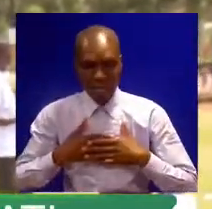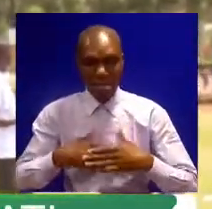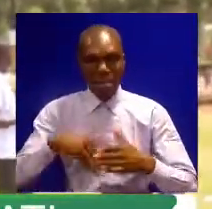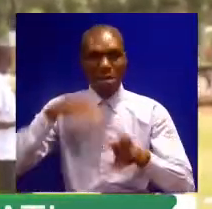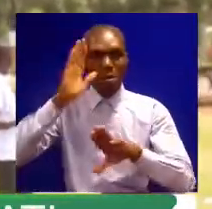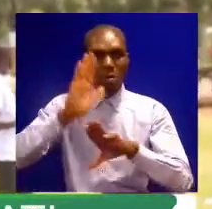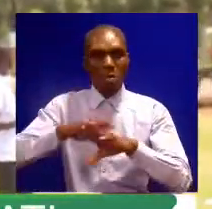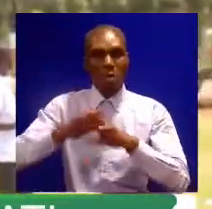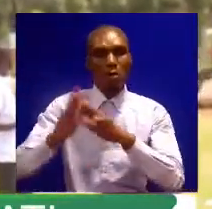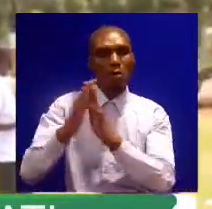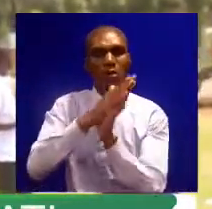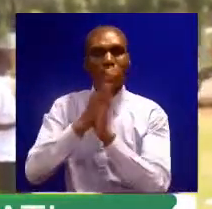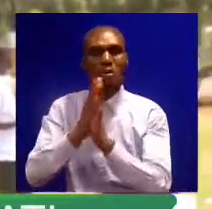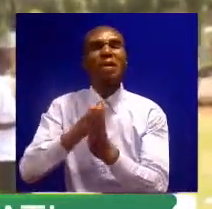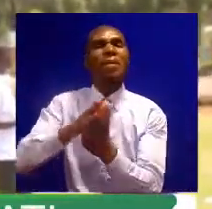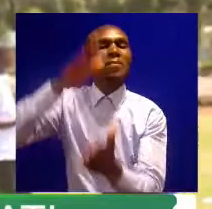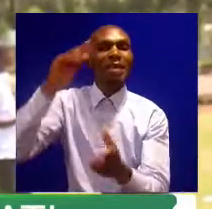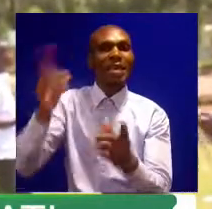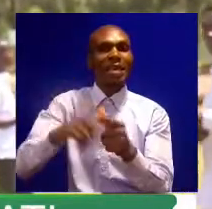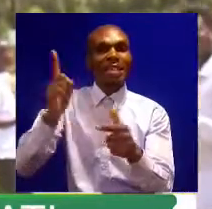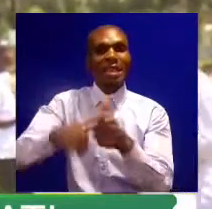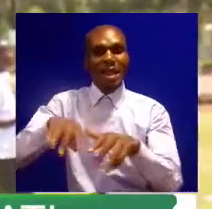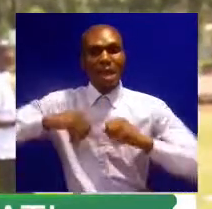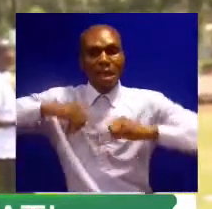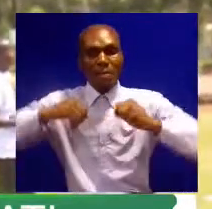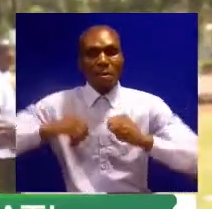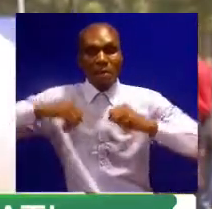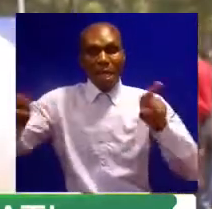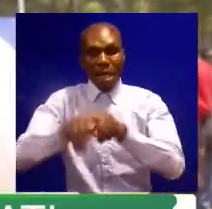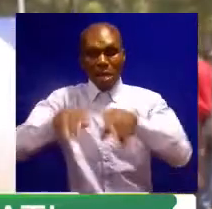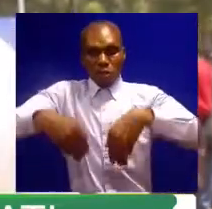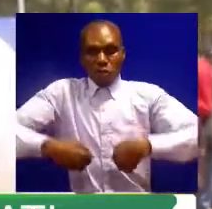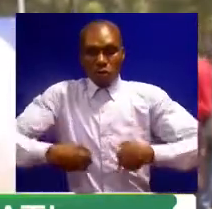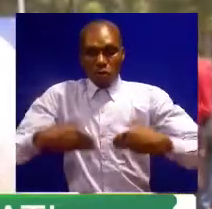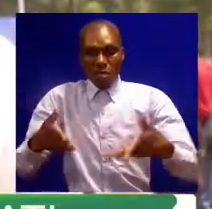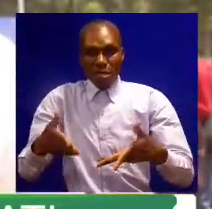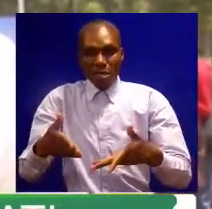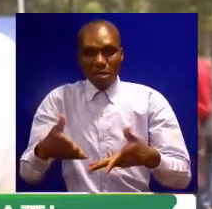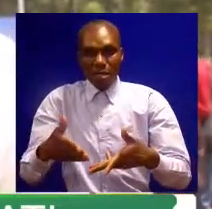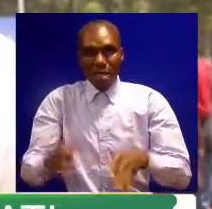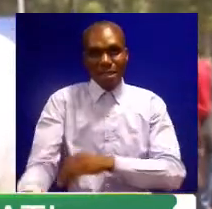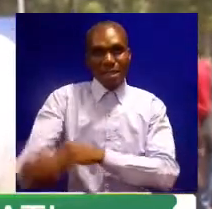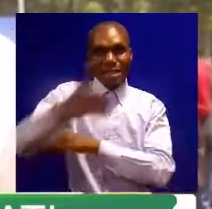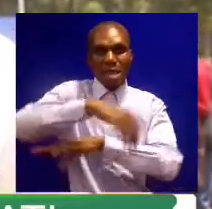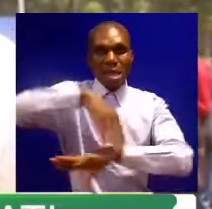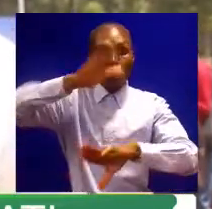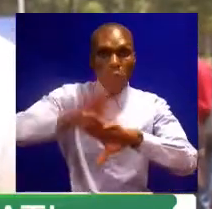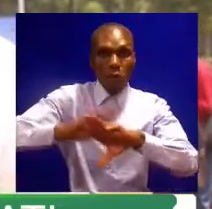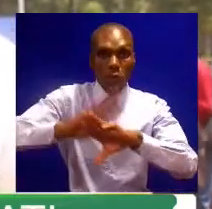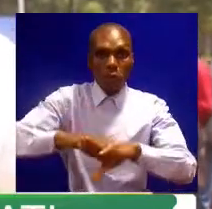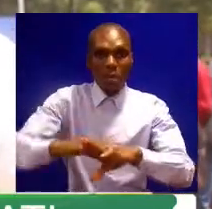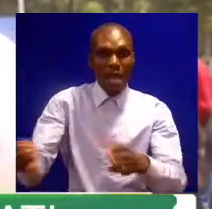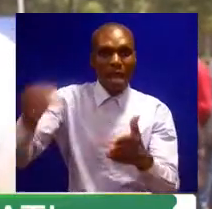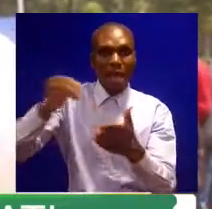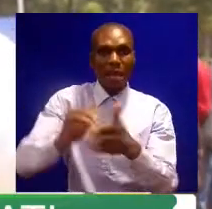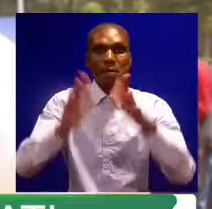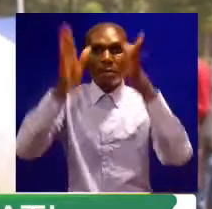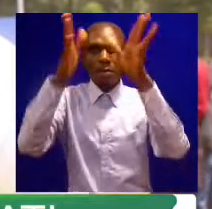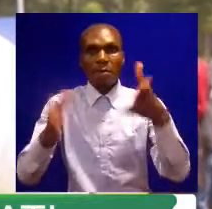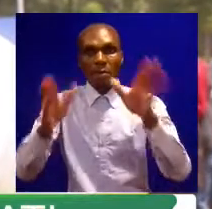mange Aya tuagoki mna ntoba sae, tuagoki we. Riego li abeire li tukuri ronge sana, ande li tukuri